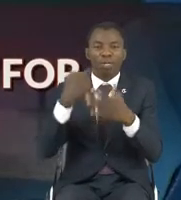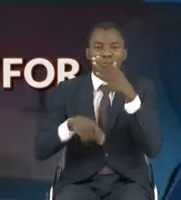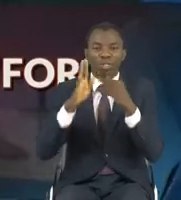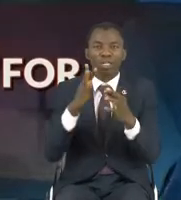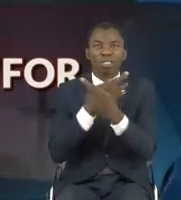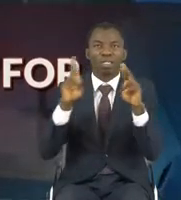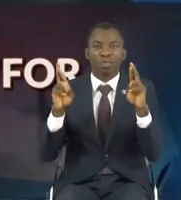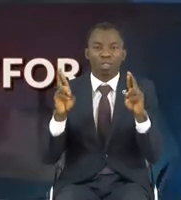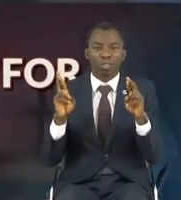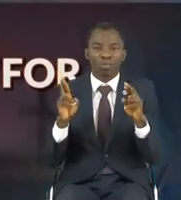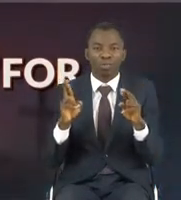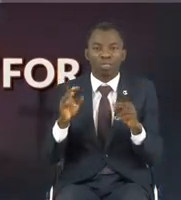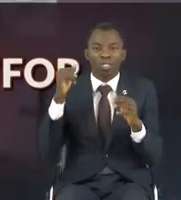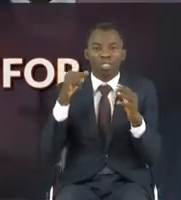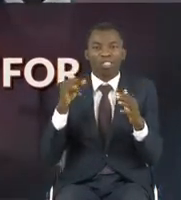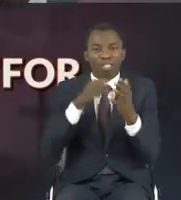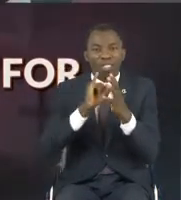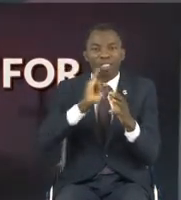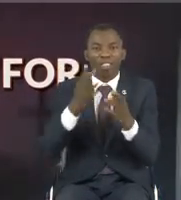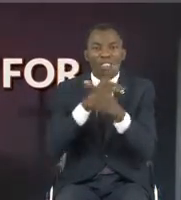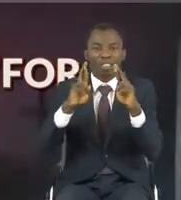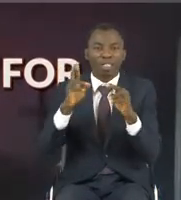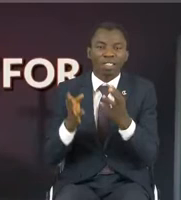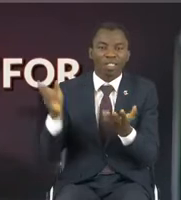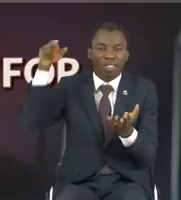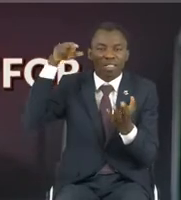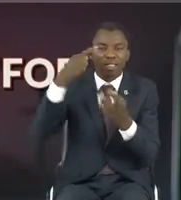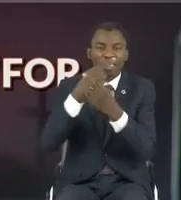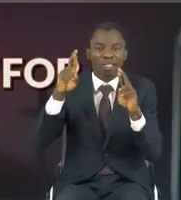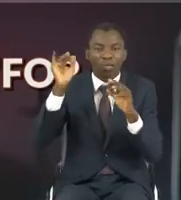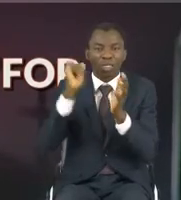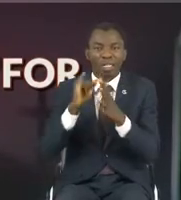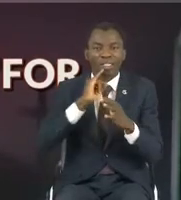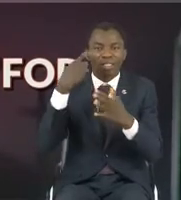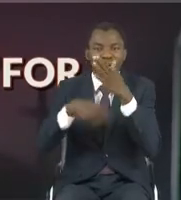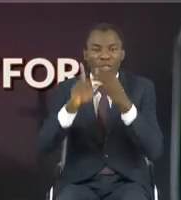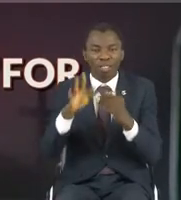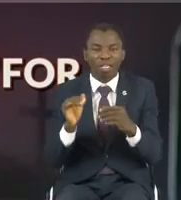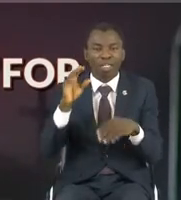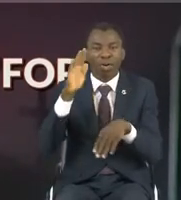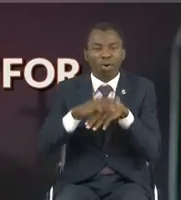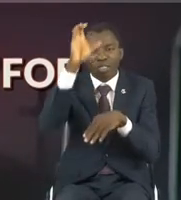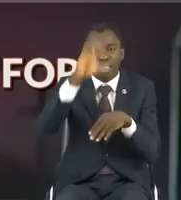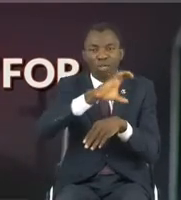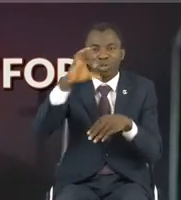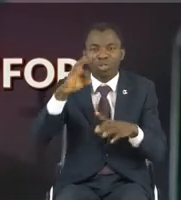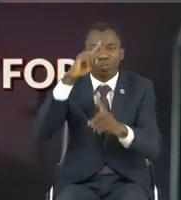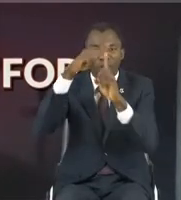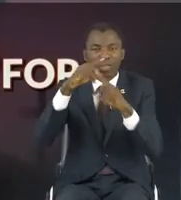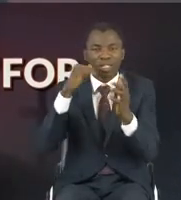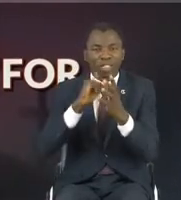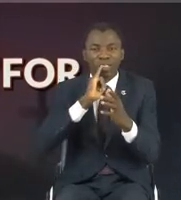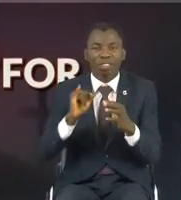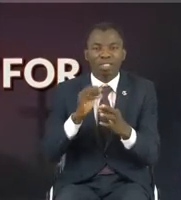is costly. It's the redemption, the death of Christ on the cross of Calvary. It's the redemption, what